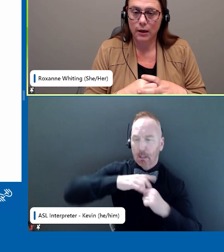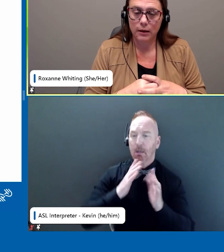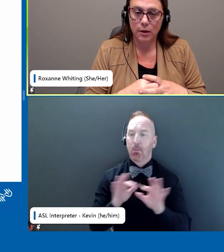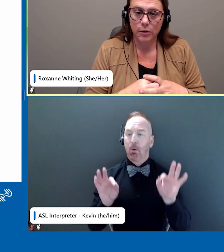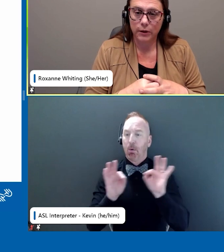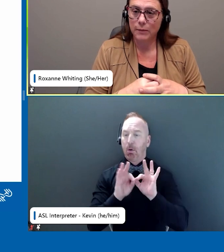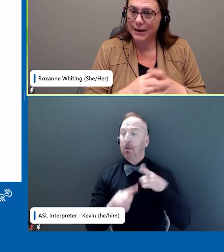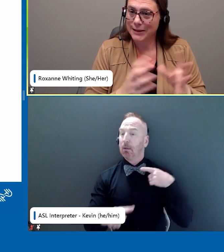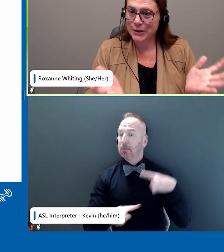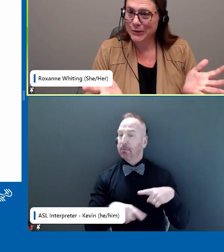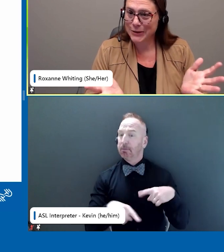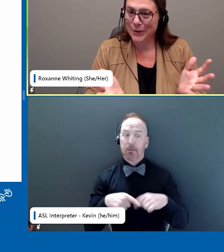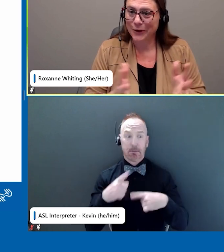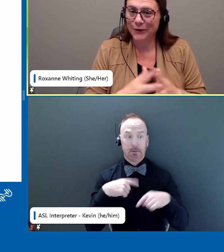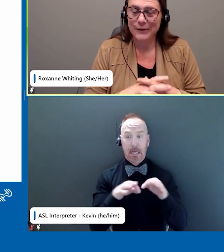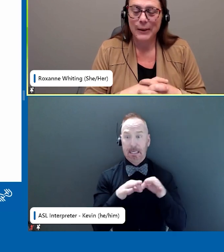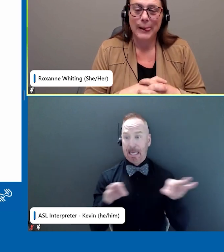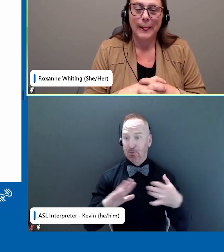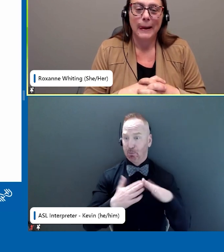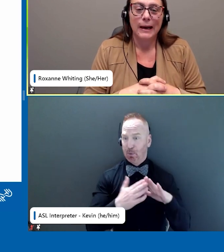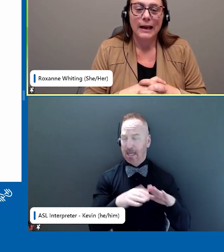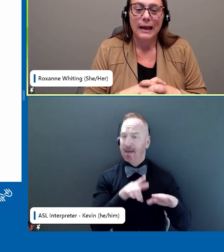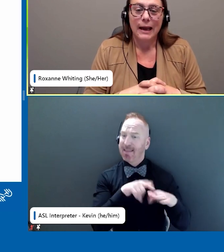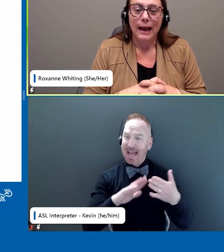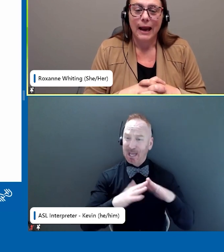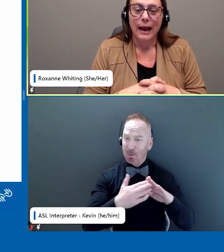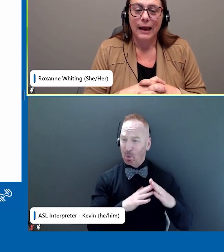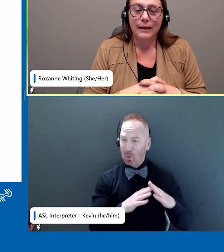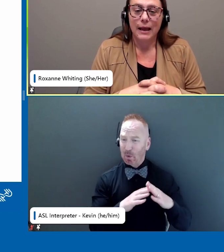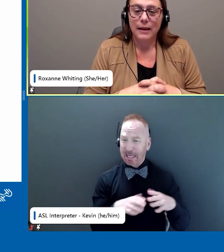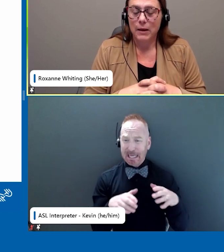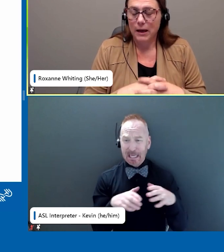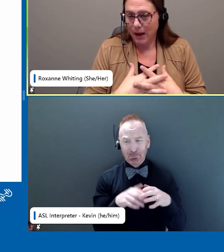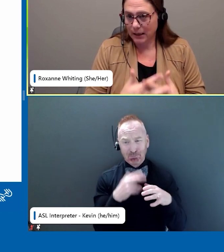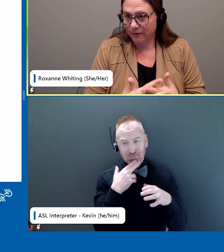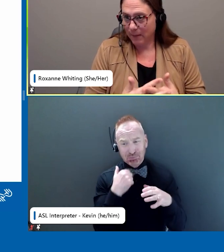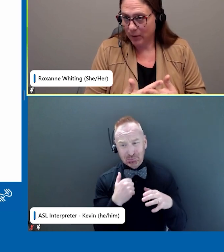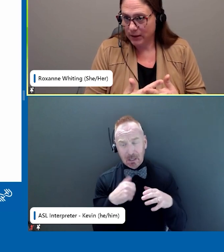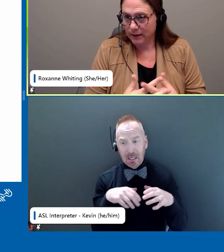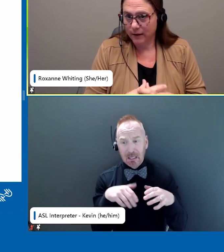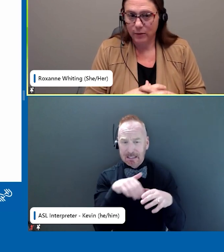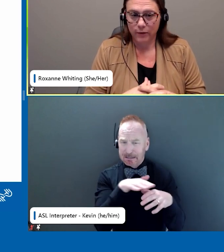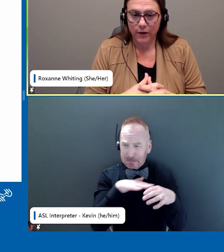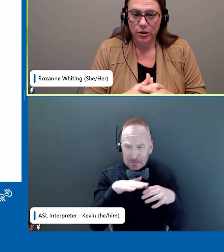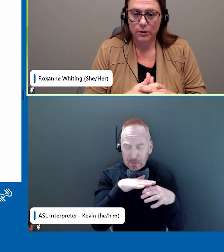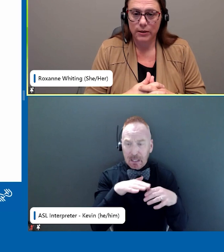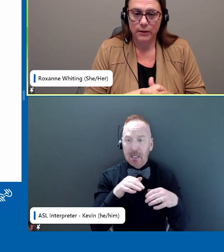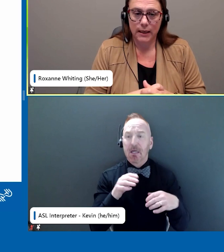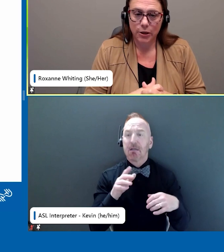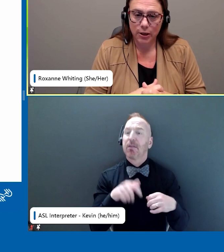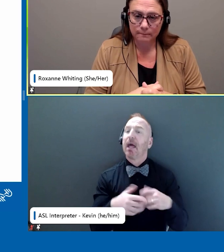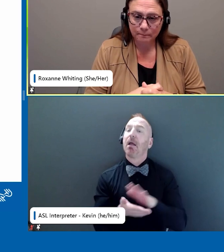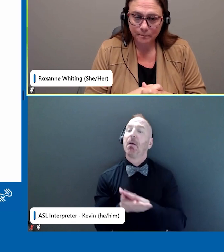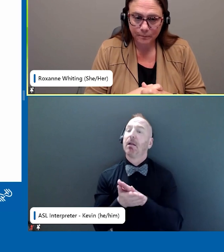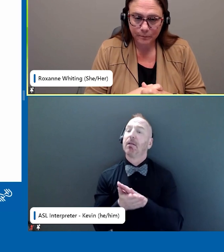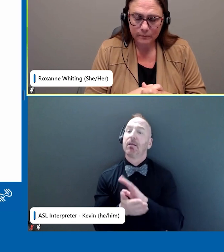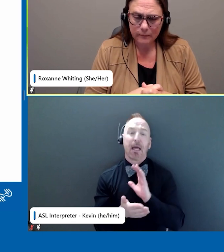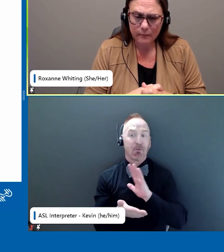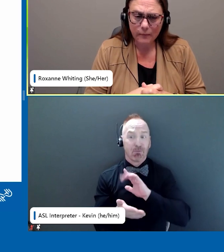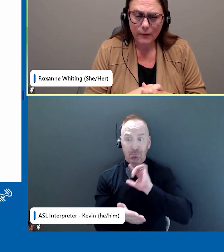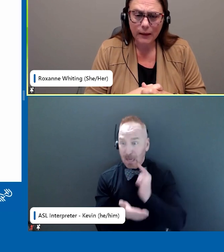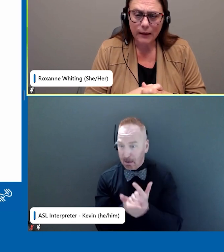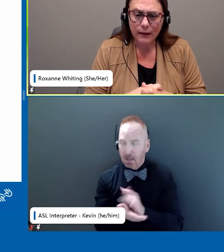language community because it's so small. And then they become active members of the professional association.